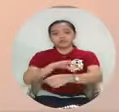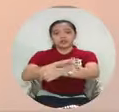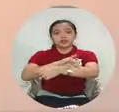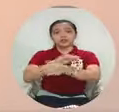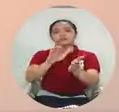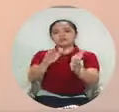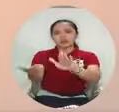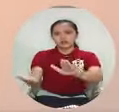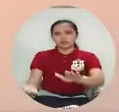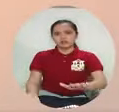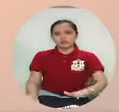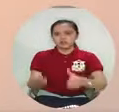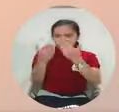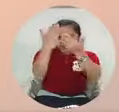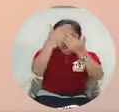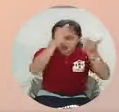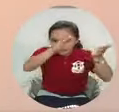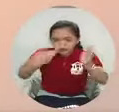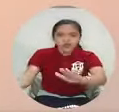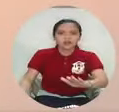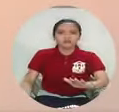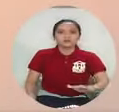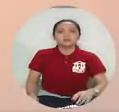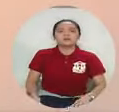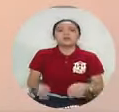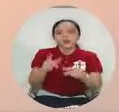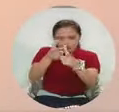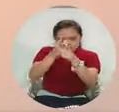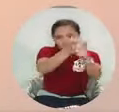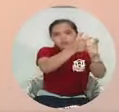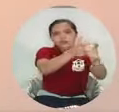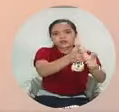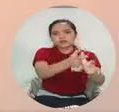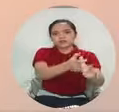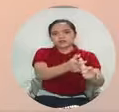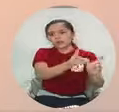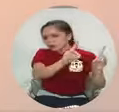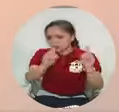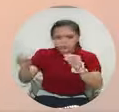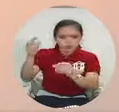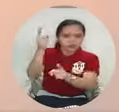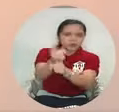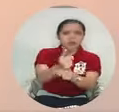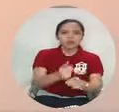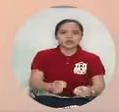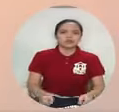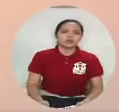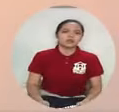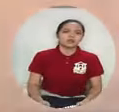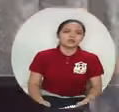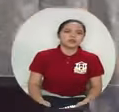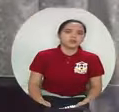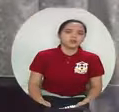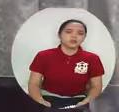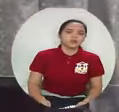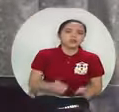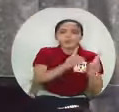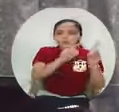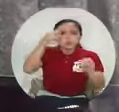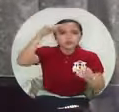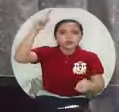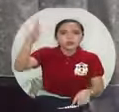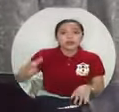so run, not as uncertainly, so fight I, not as one that beateth the air. Wa ka